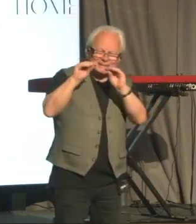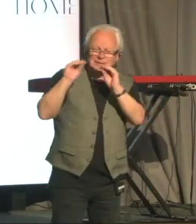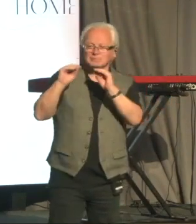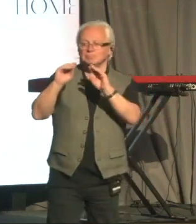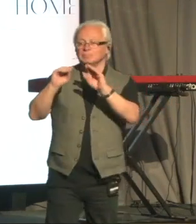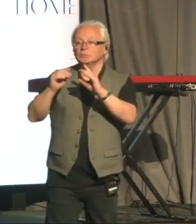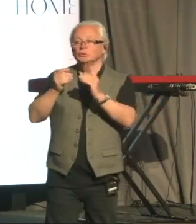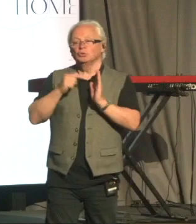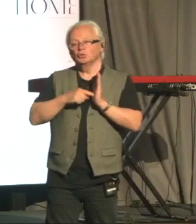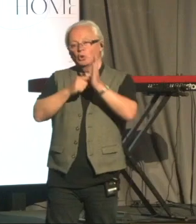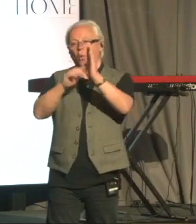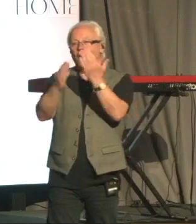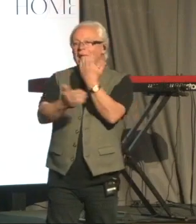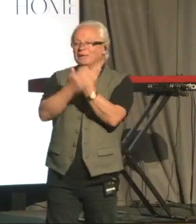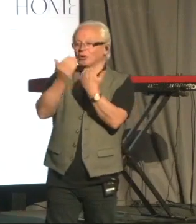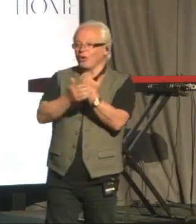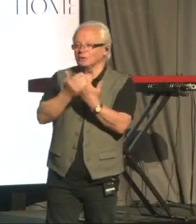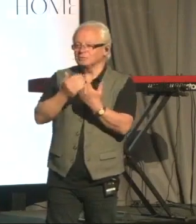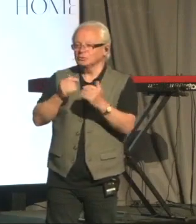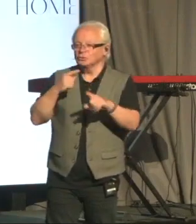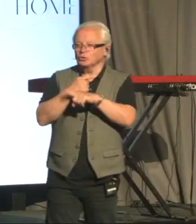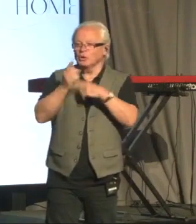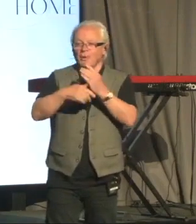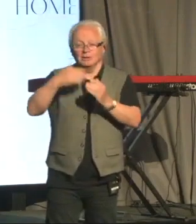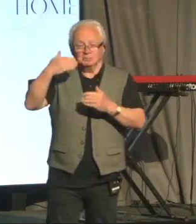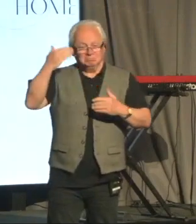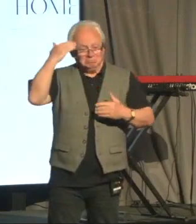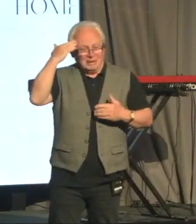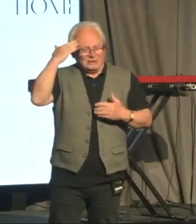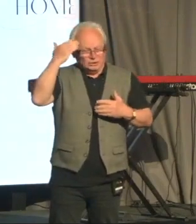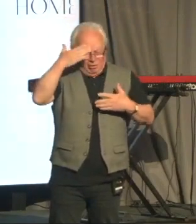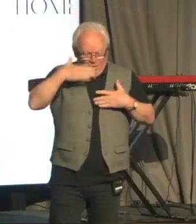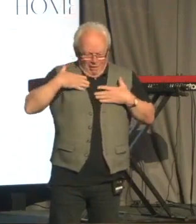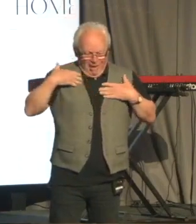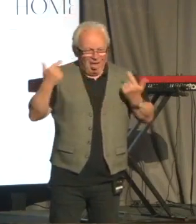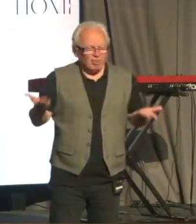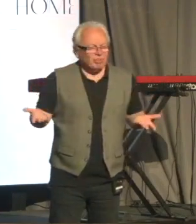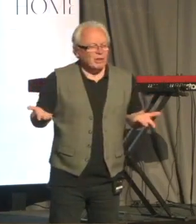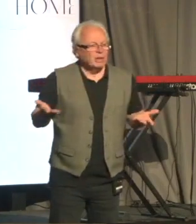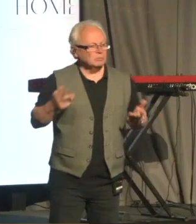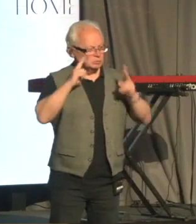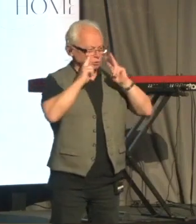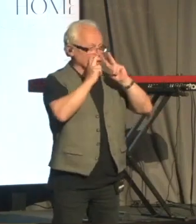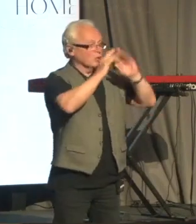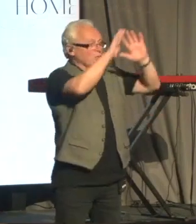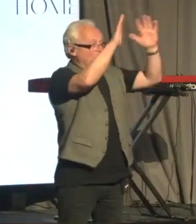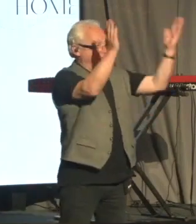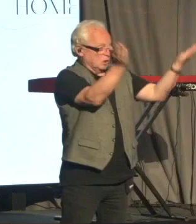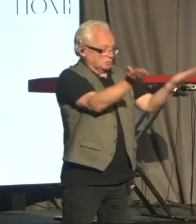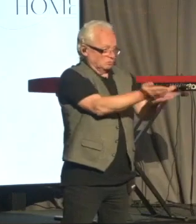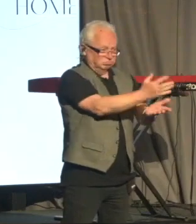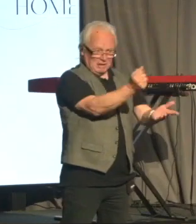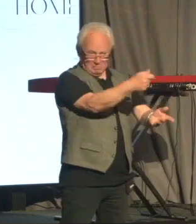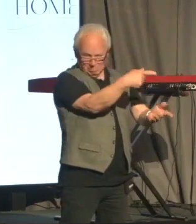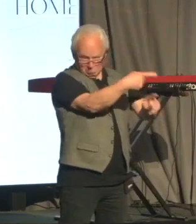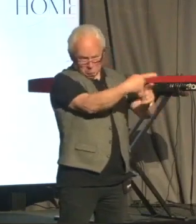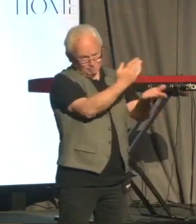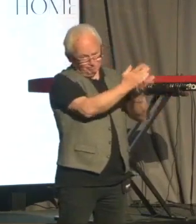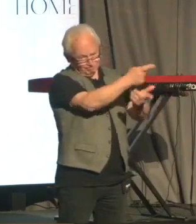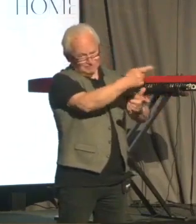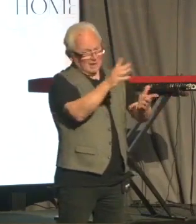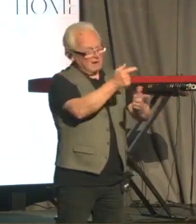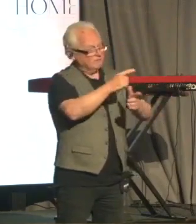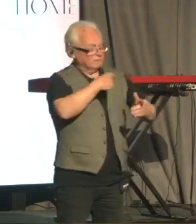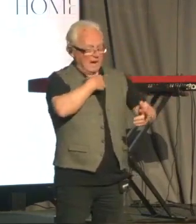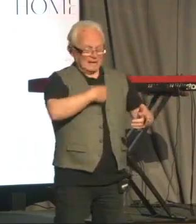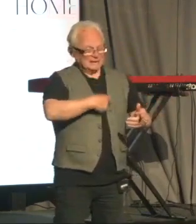looking at mental health and what does the Bible say about our mental health. We thought the world is in an identity crisis. Maybe we should look at the